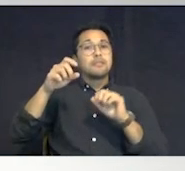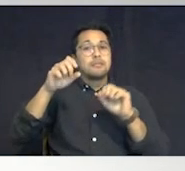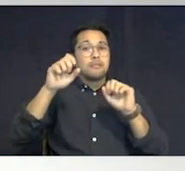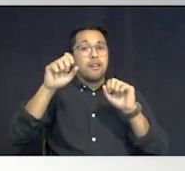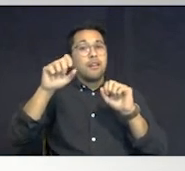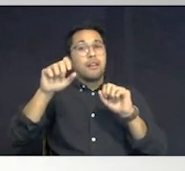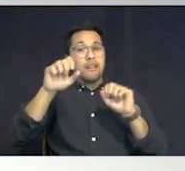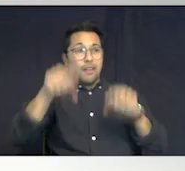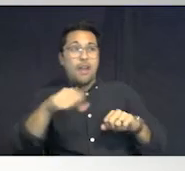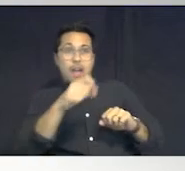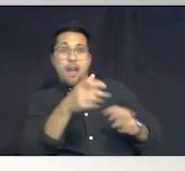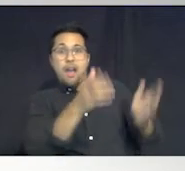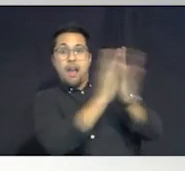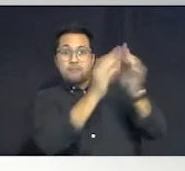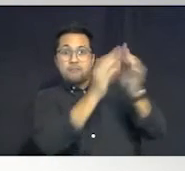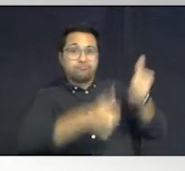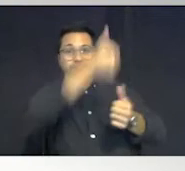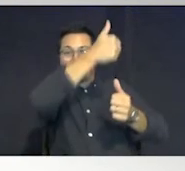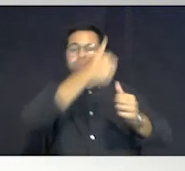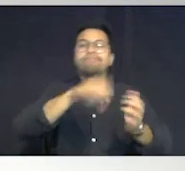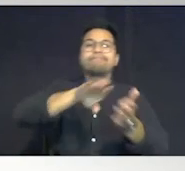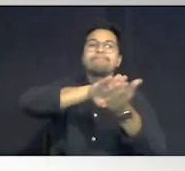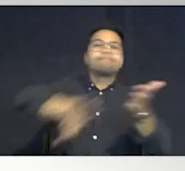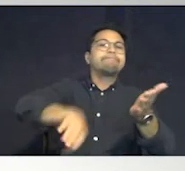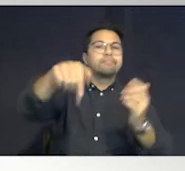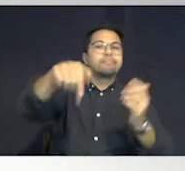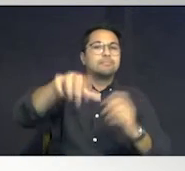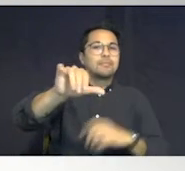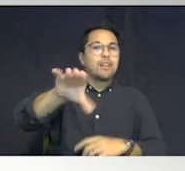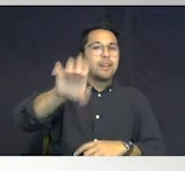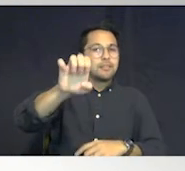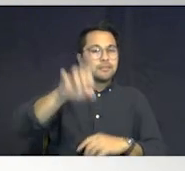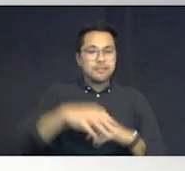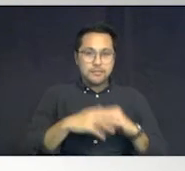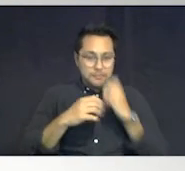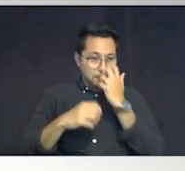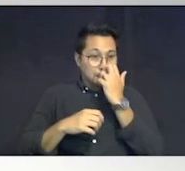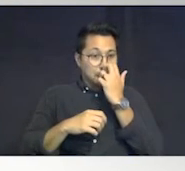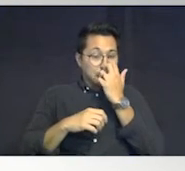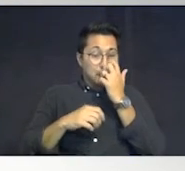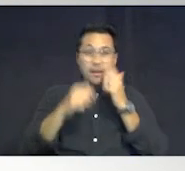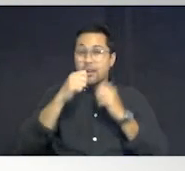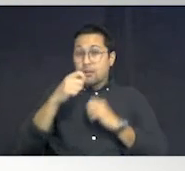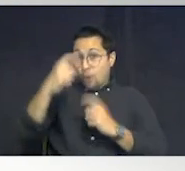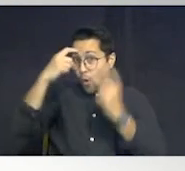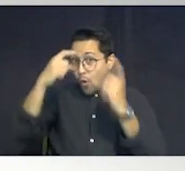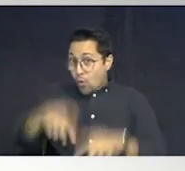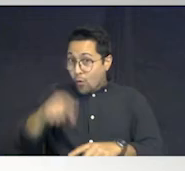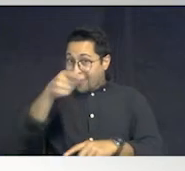case. So you don't have to agree to whatever the district proposes, but you do have to attend that meeting.